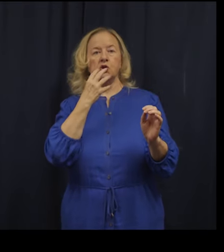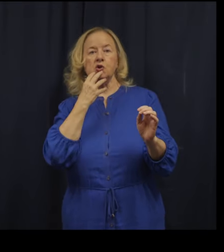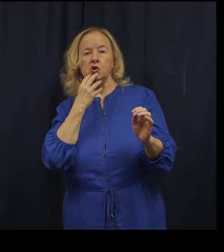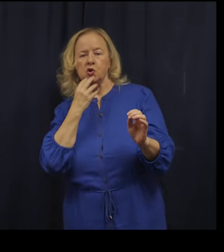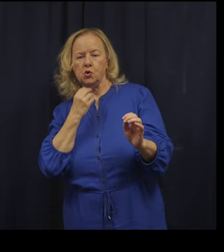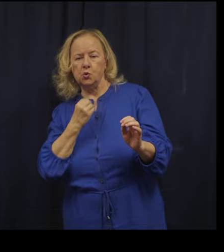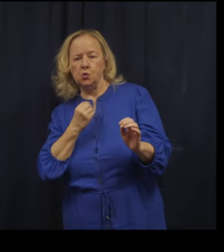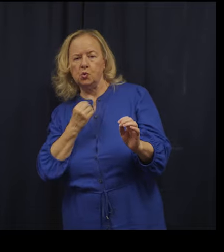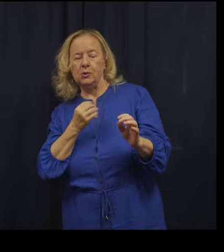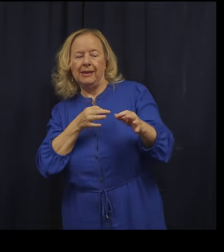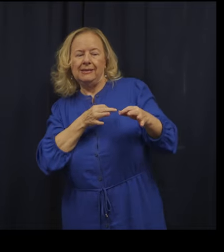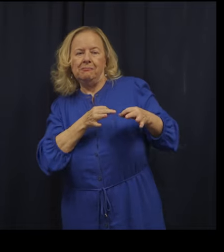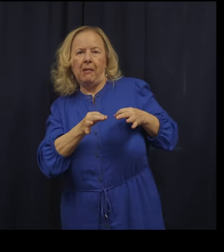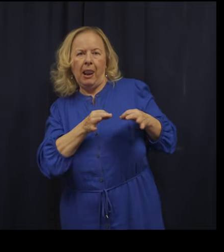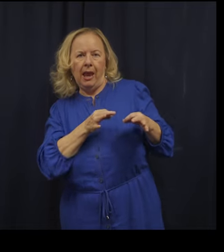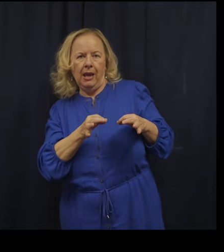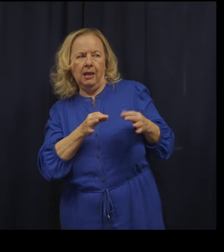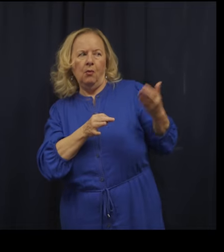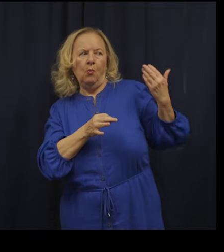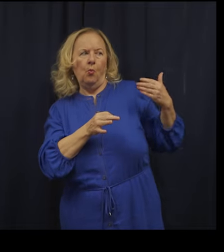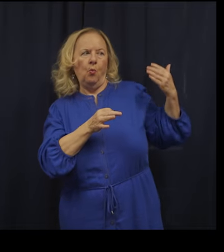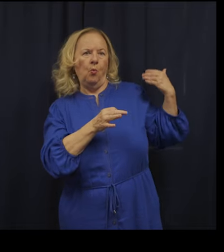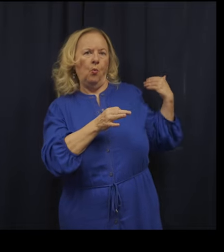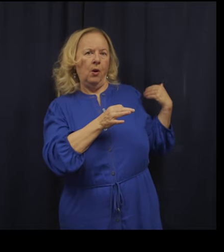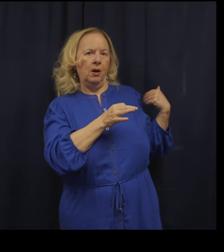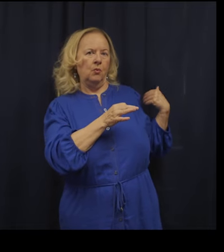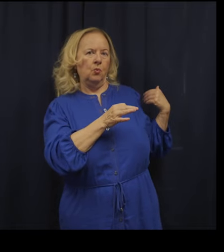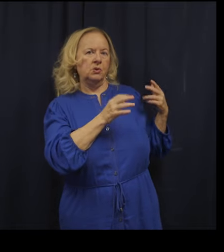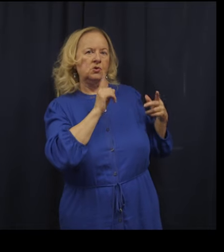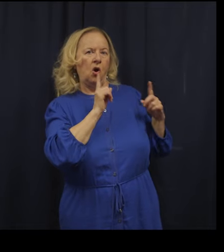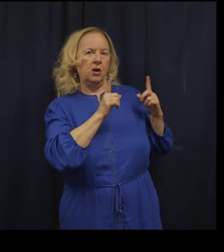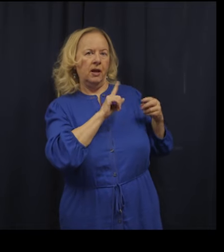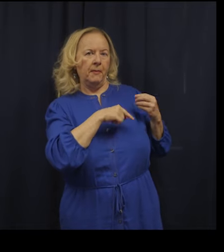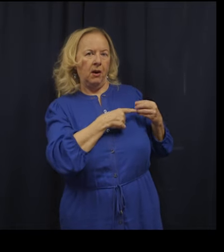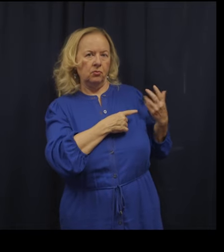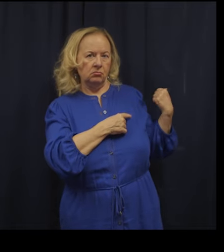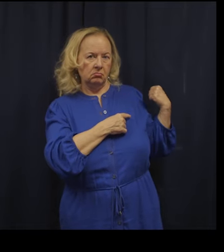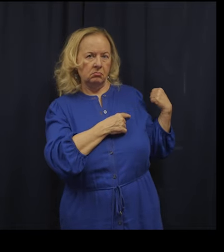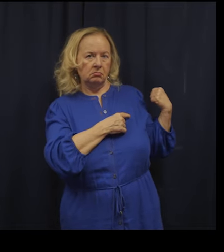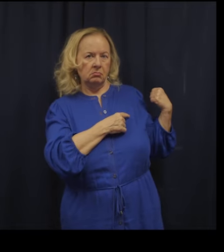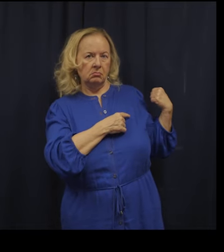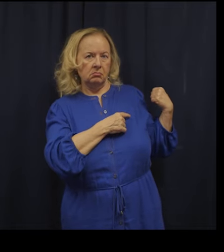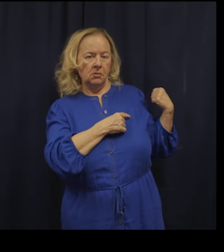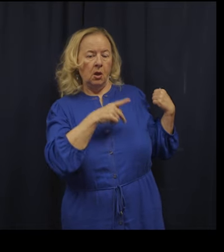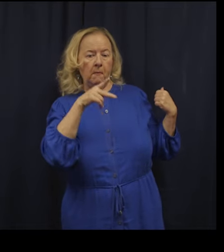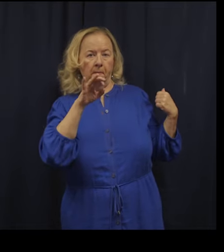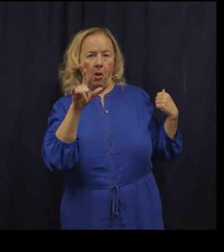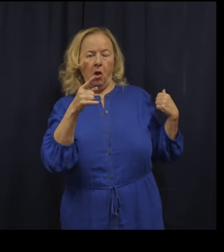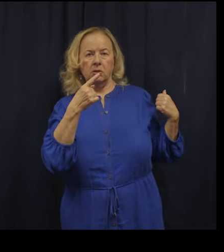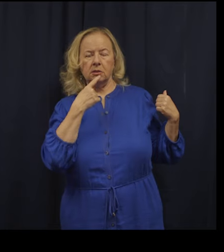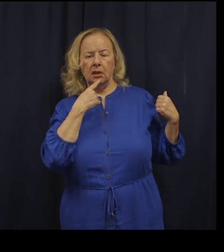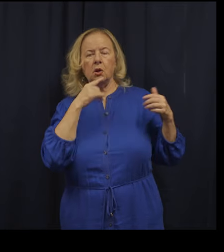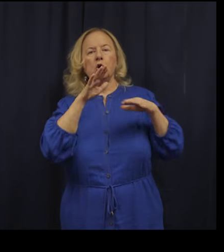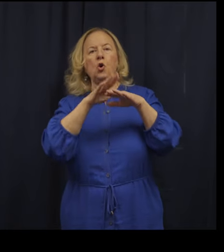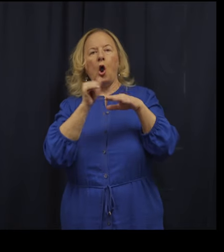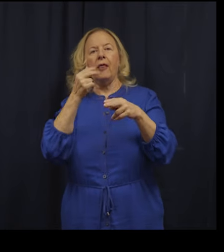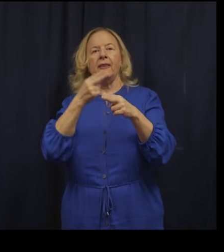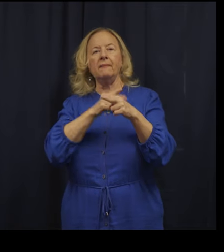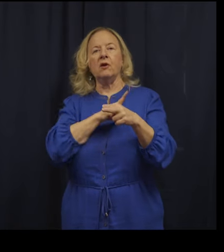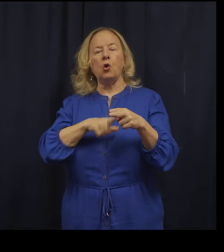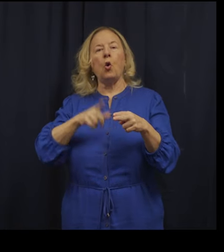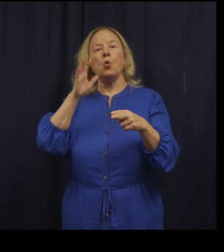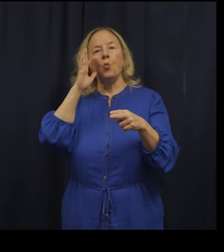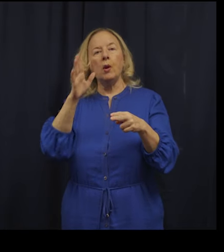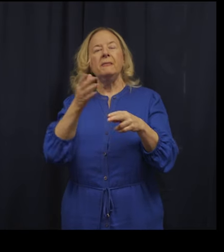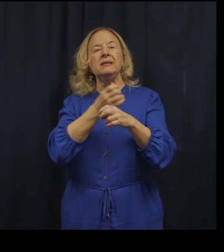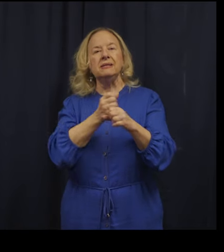Jews giving an explanation of what the Old Testament was calling about. when Paul says, whoever will call upon the name of the Lord shall